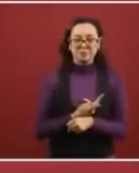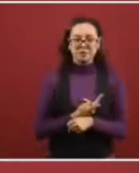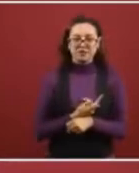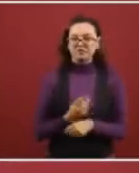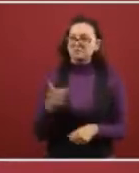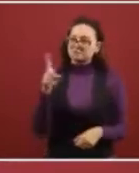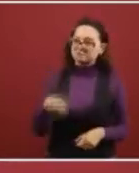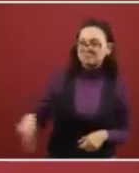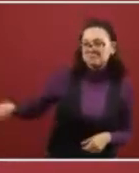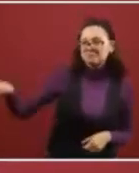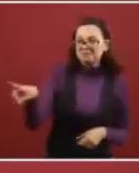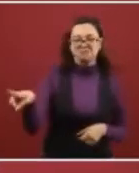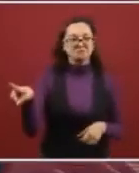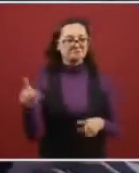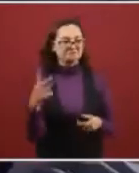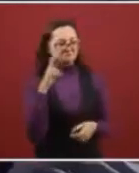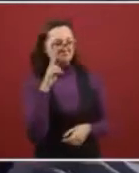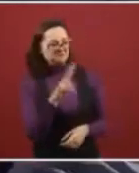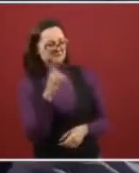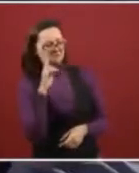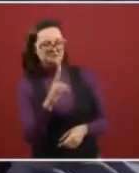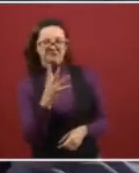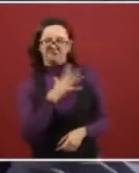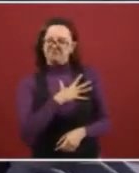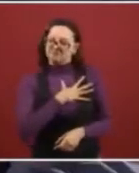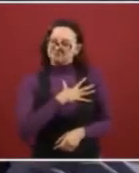gain es is